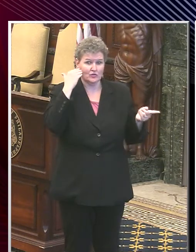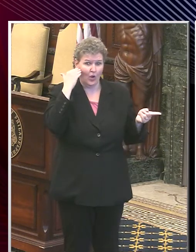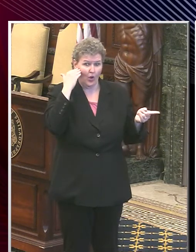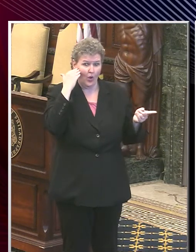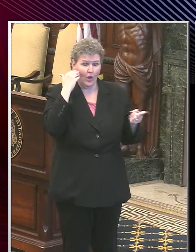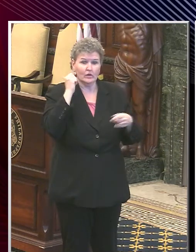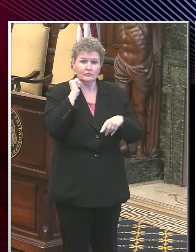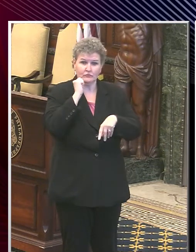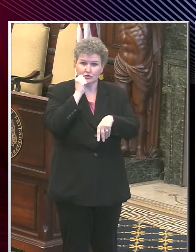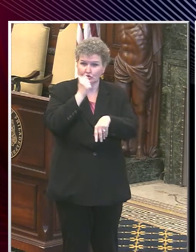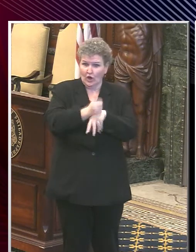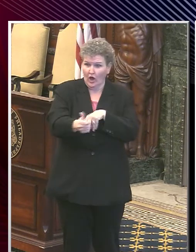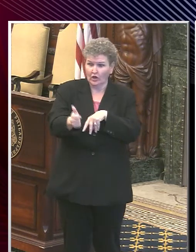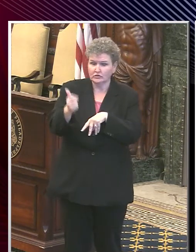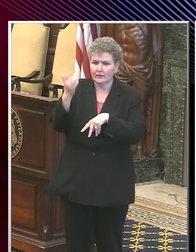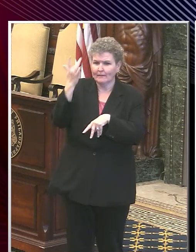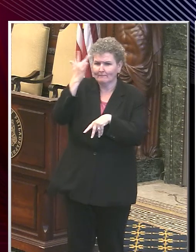a